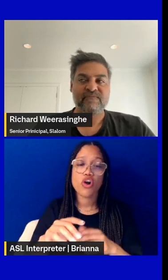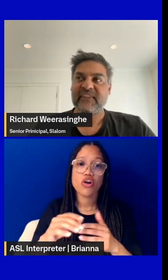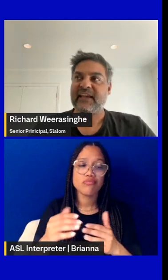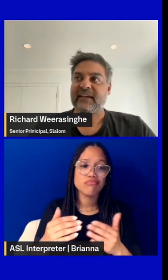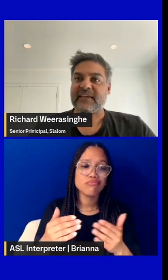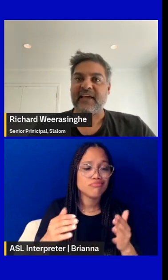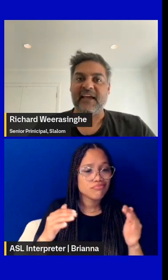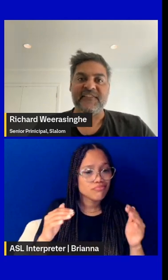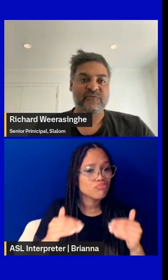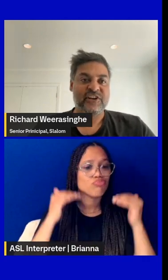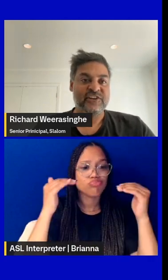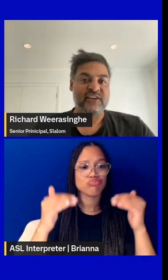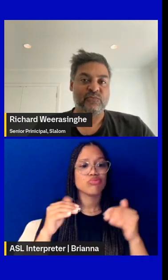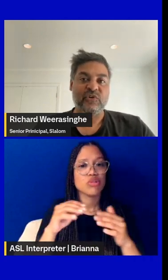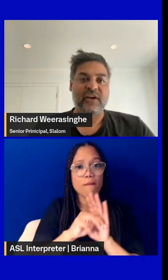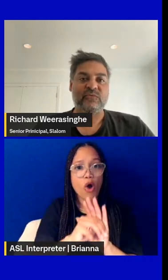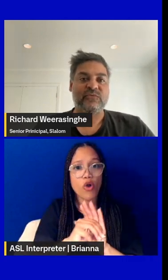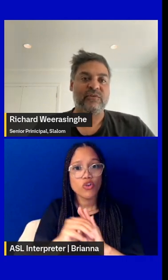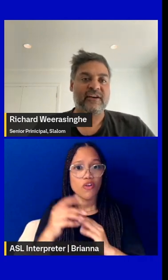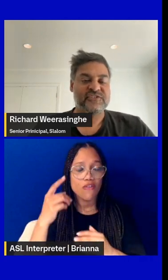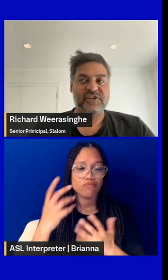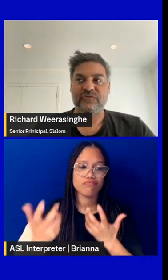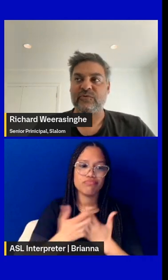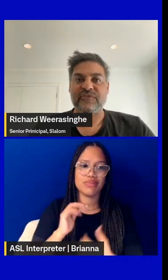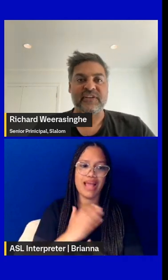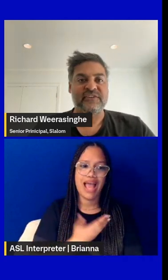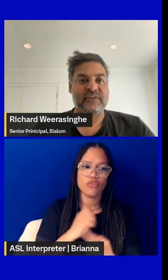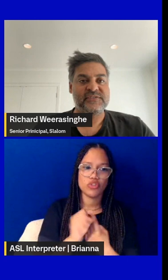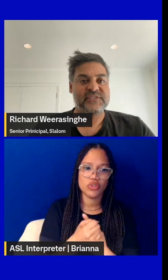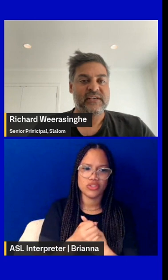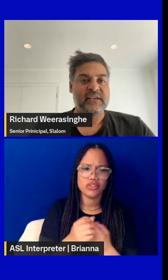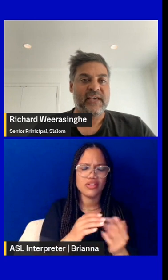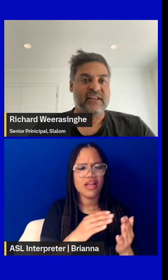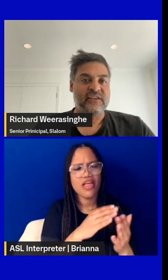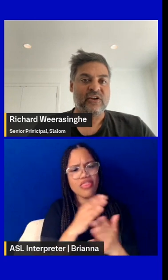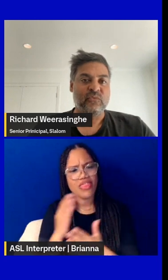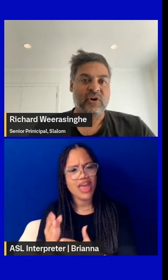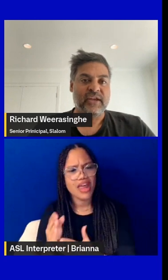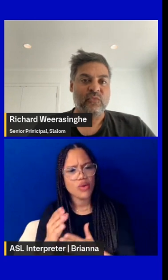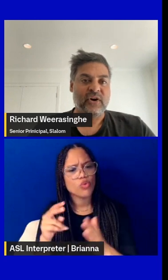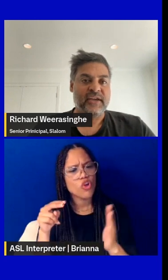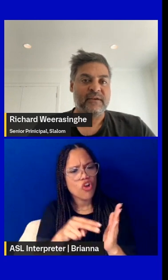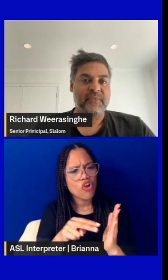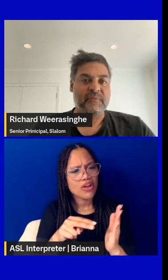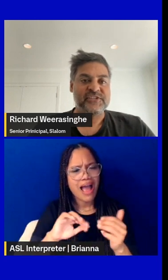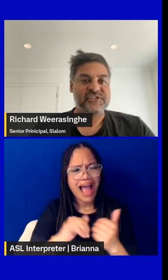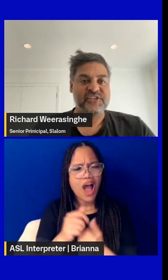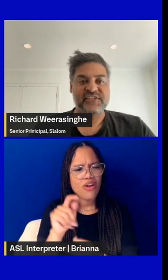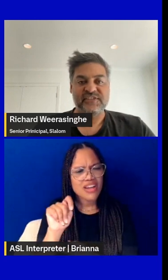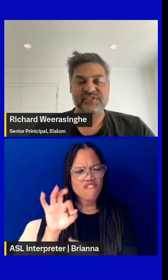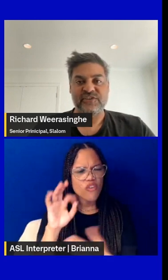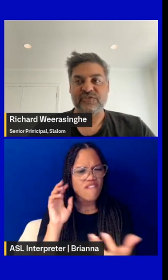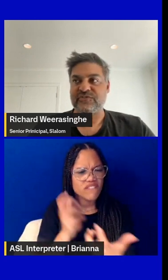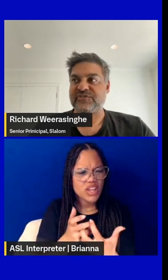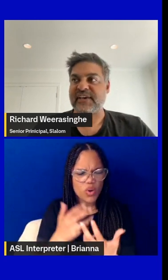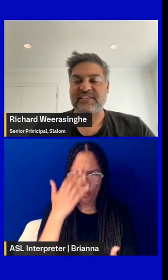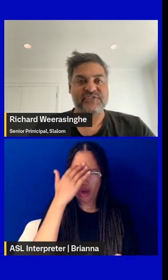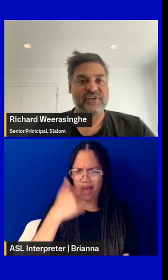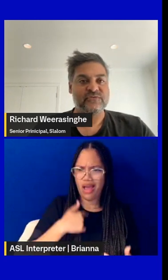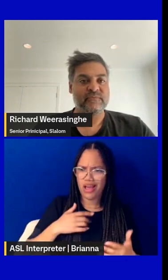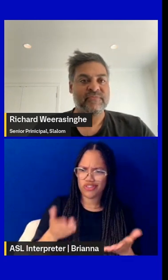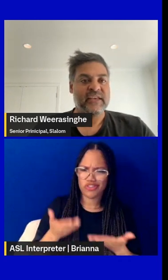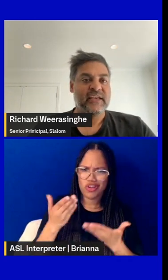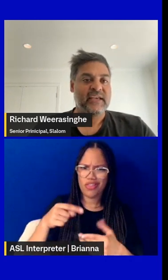cases. And then we're going to look at, well, how does Terraform fit into this? And why am I suggesting this is a good use